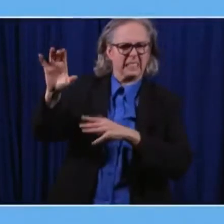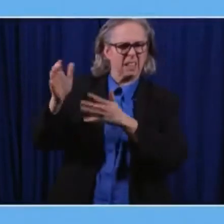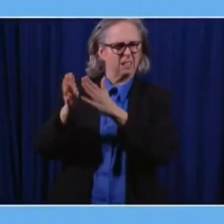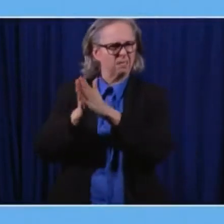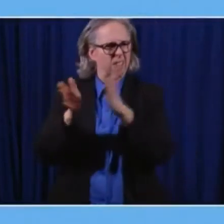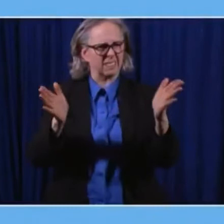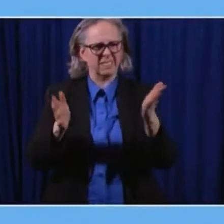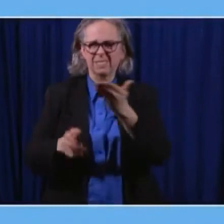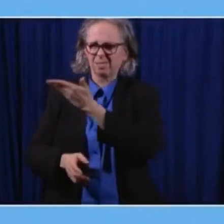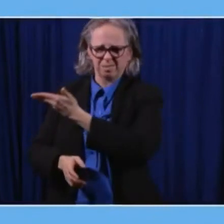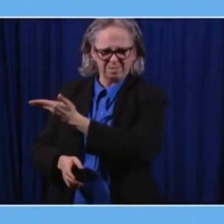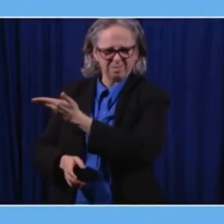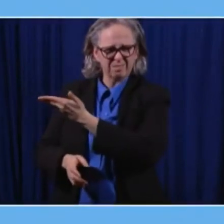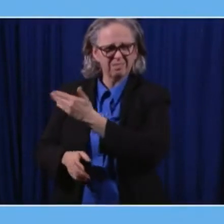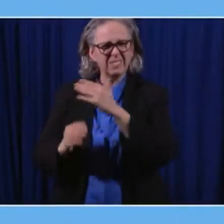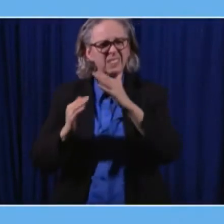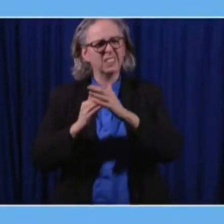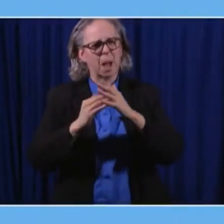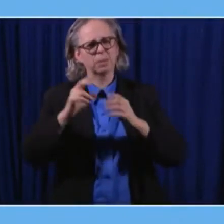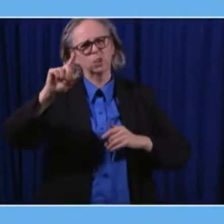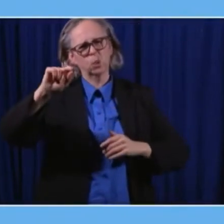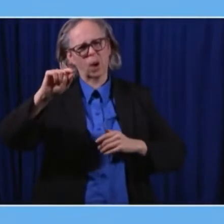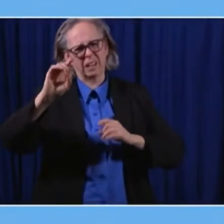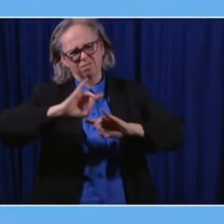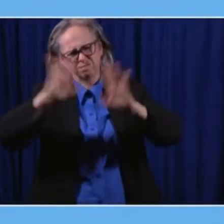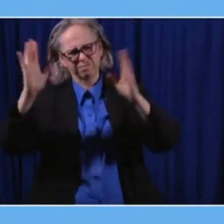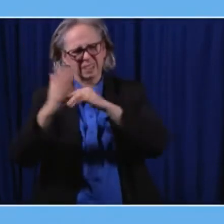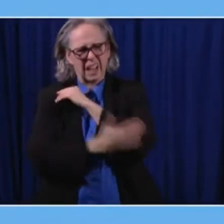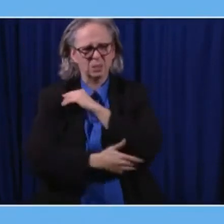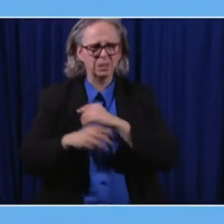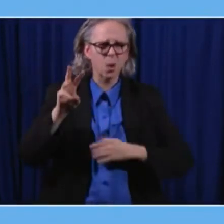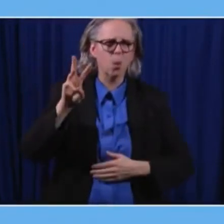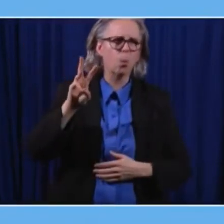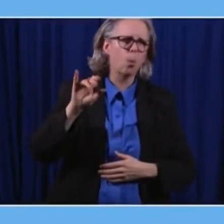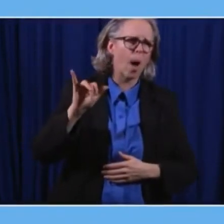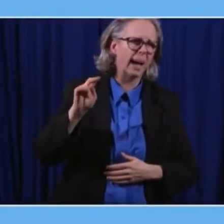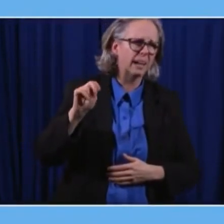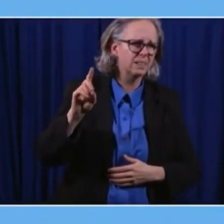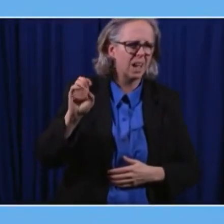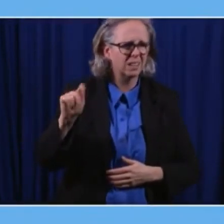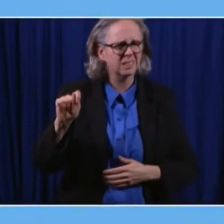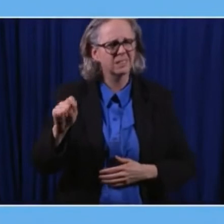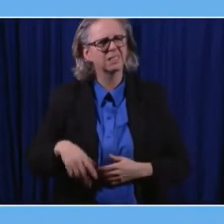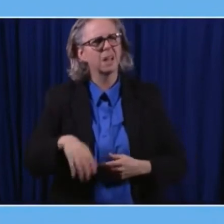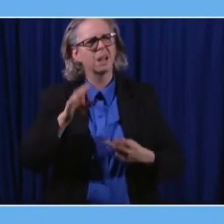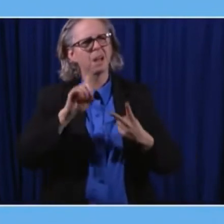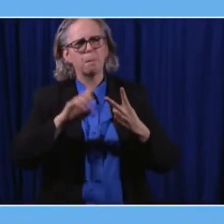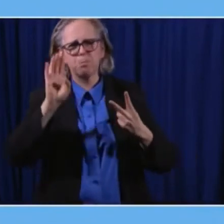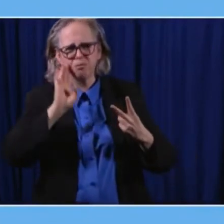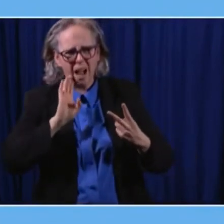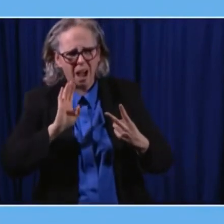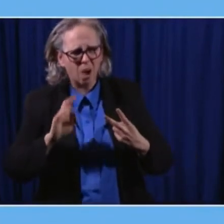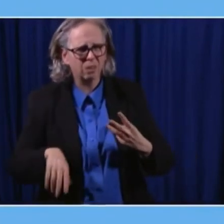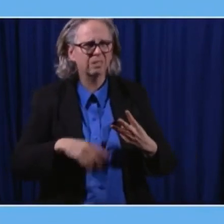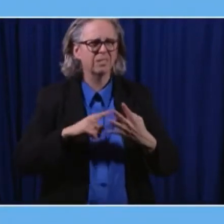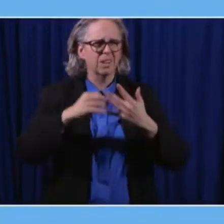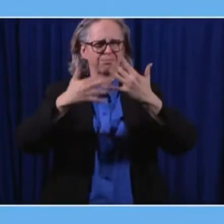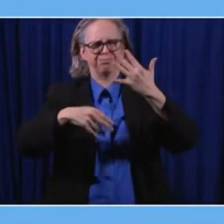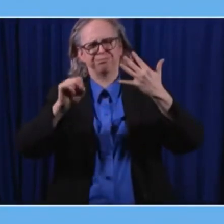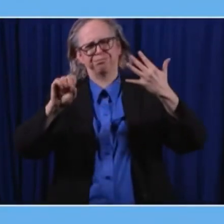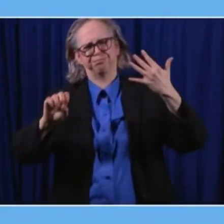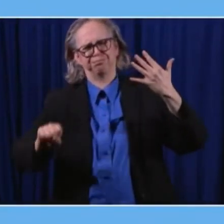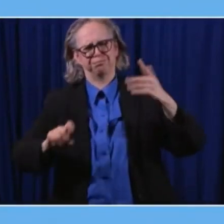Wyandotte, Brown, Jefferson, Harrison, Richland. And you can see we really have a geographical spread now of these counties. But if you look,